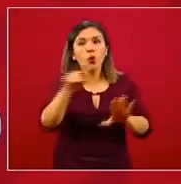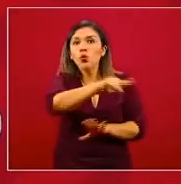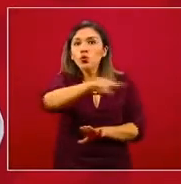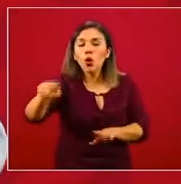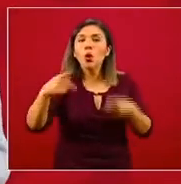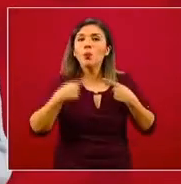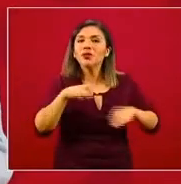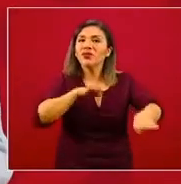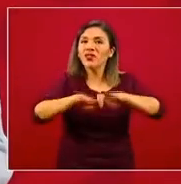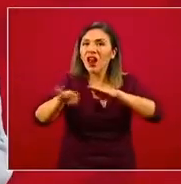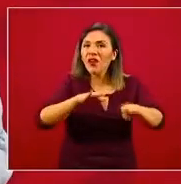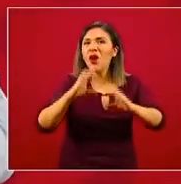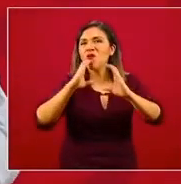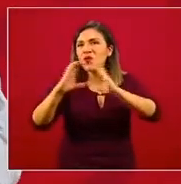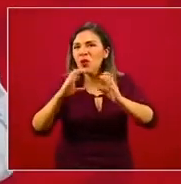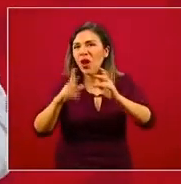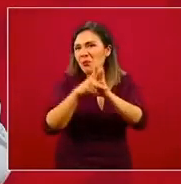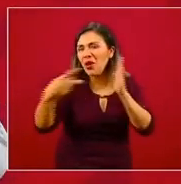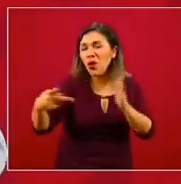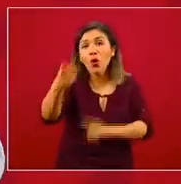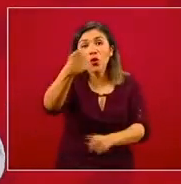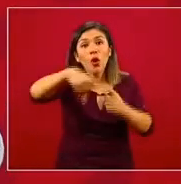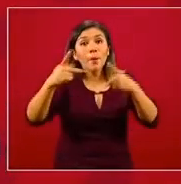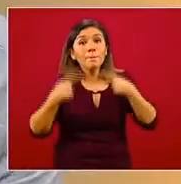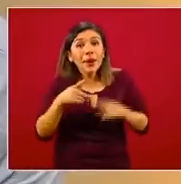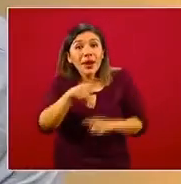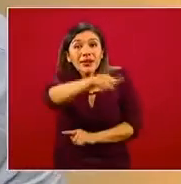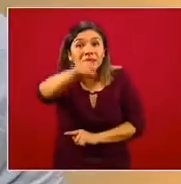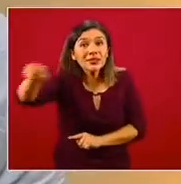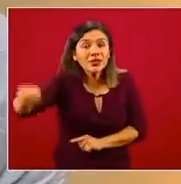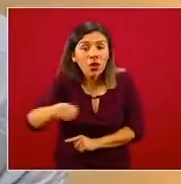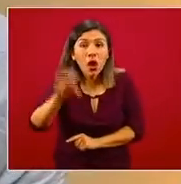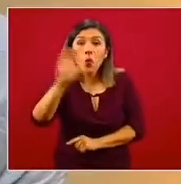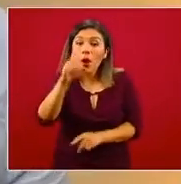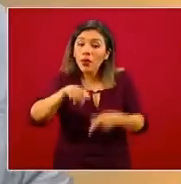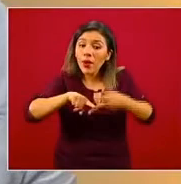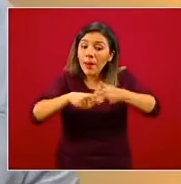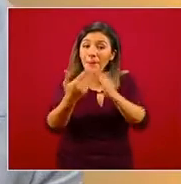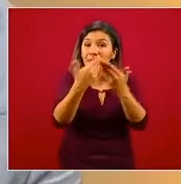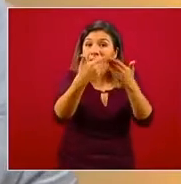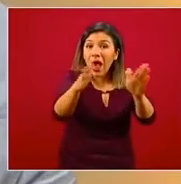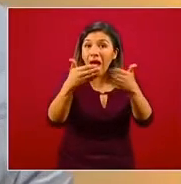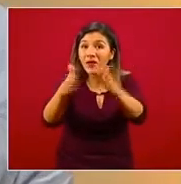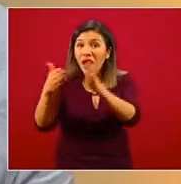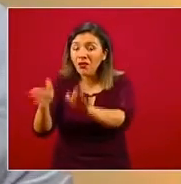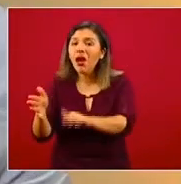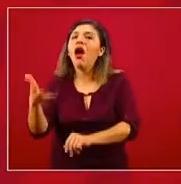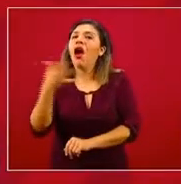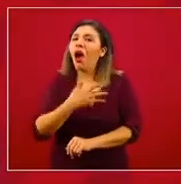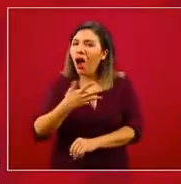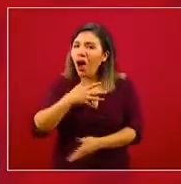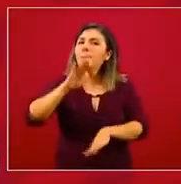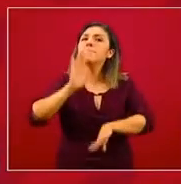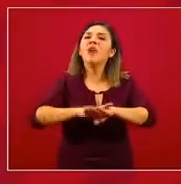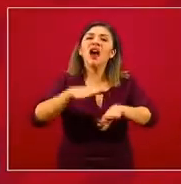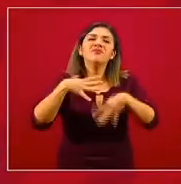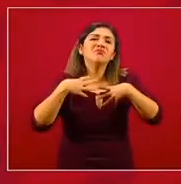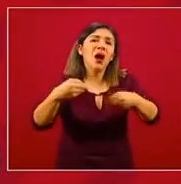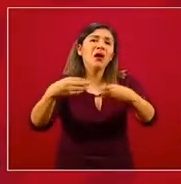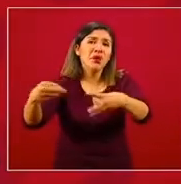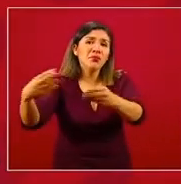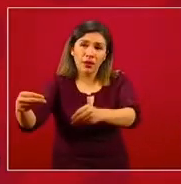clear to you all, communicators, to you, members of society. The moment the